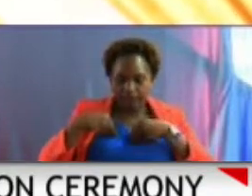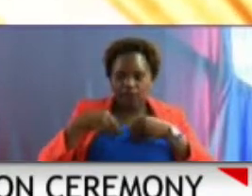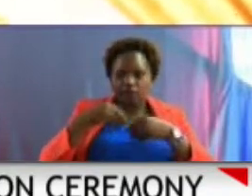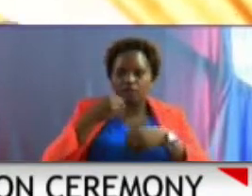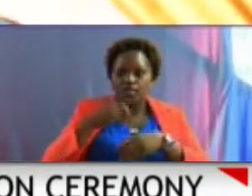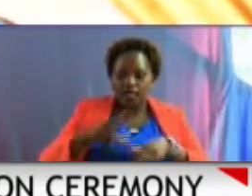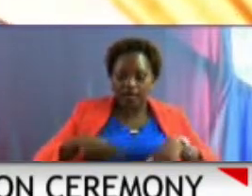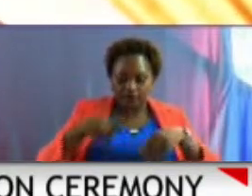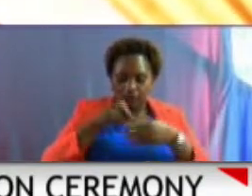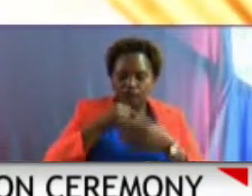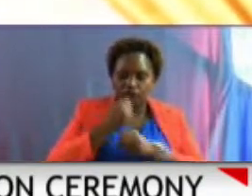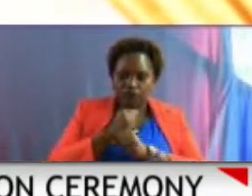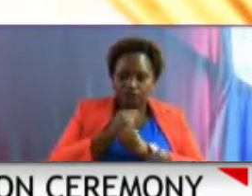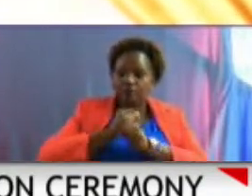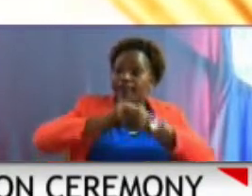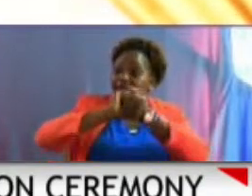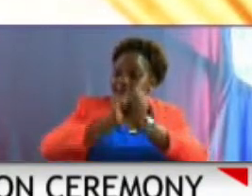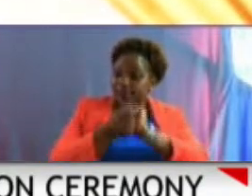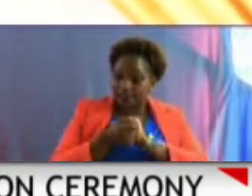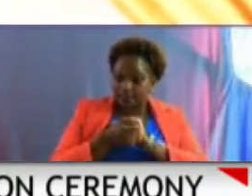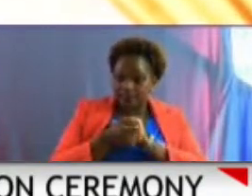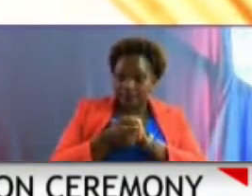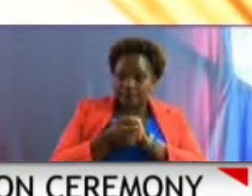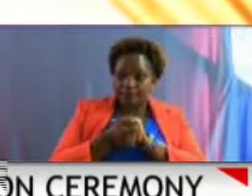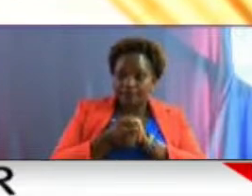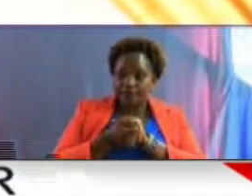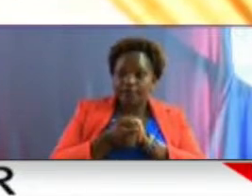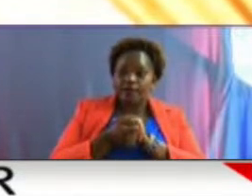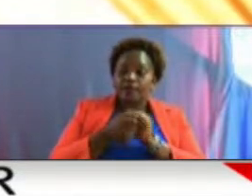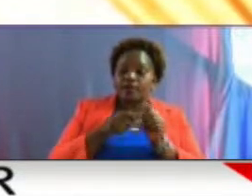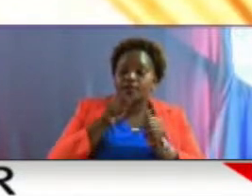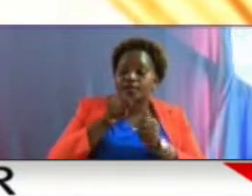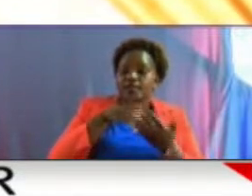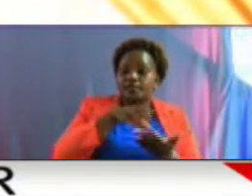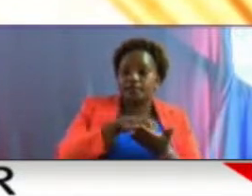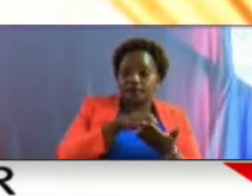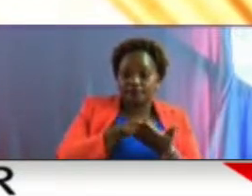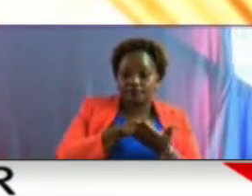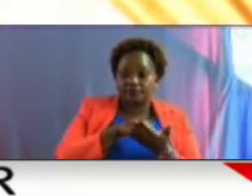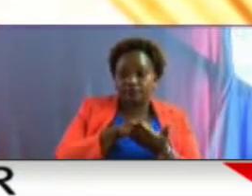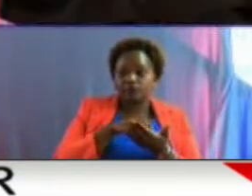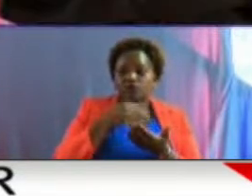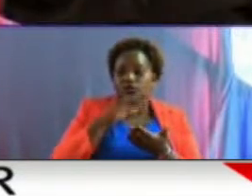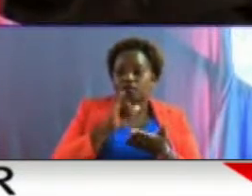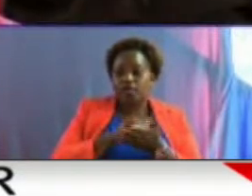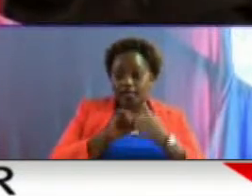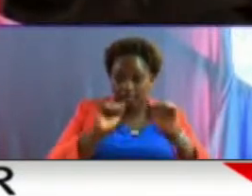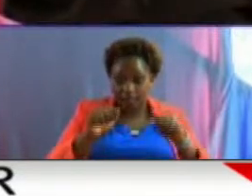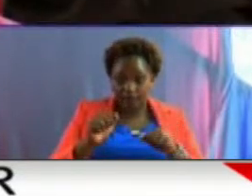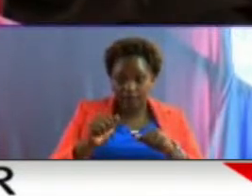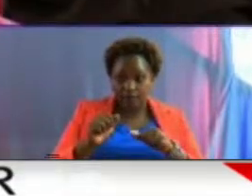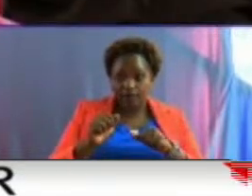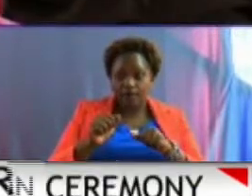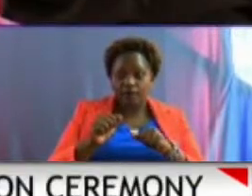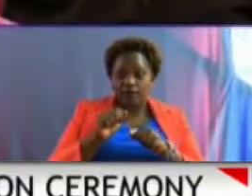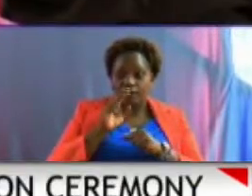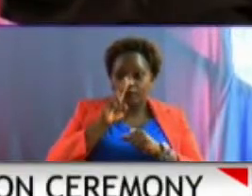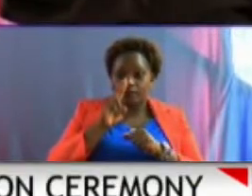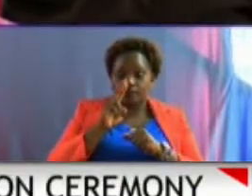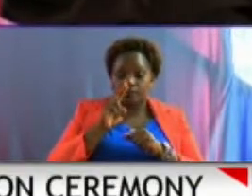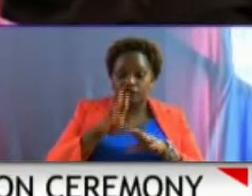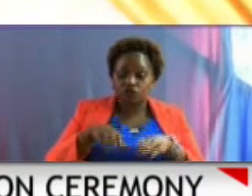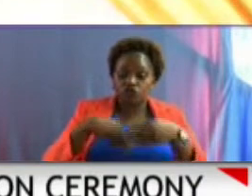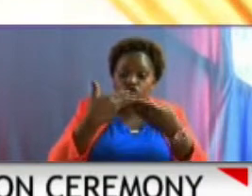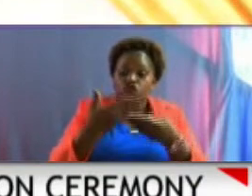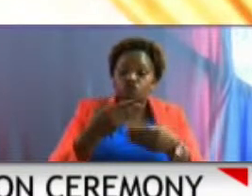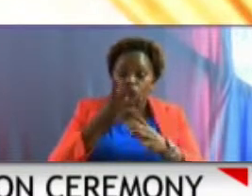do, by changing with the changing circumstances, so that we are able to still deliver what we